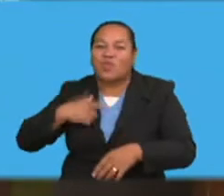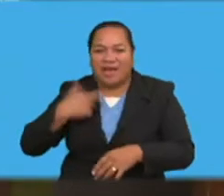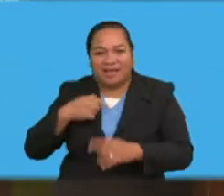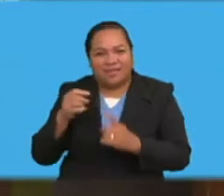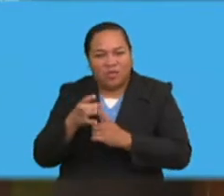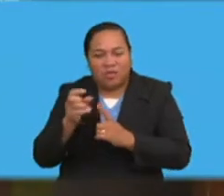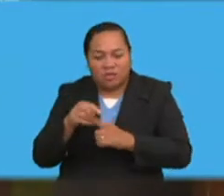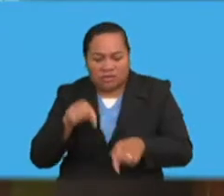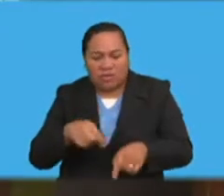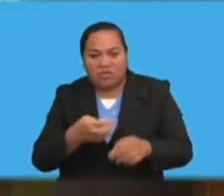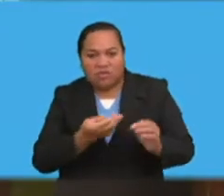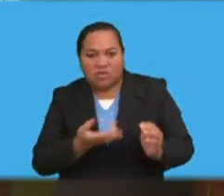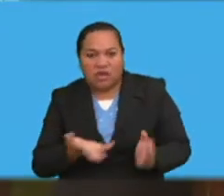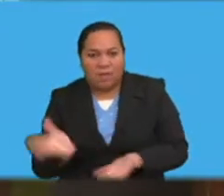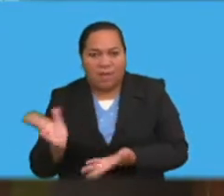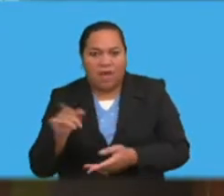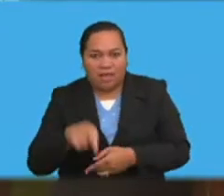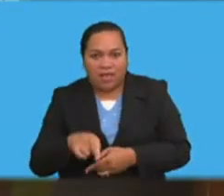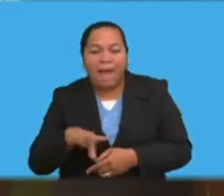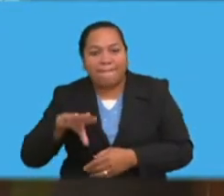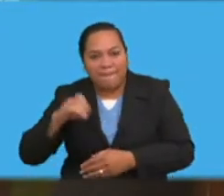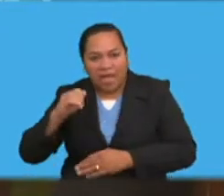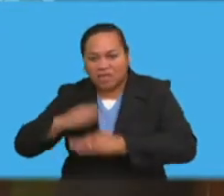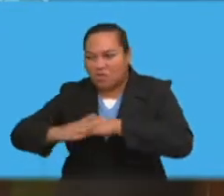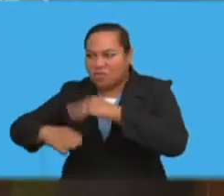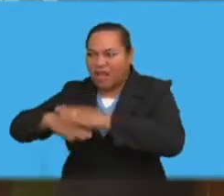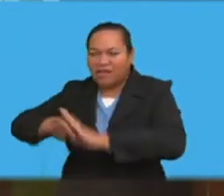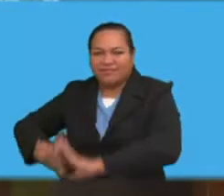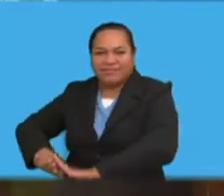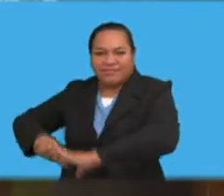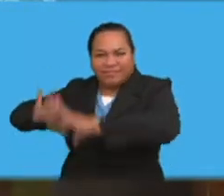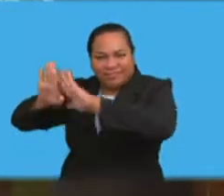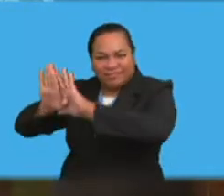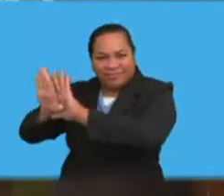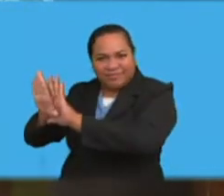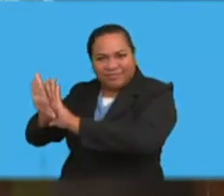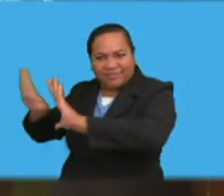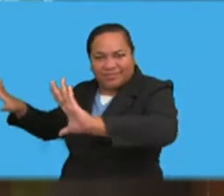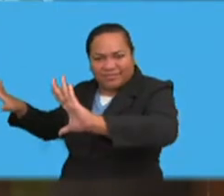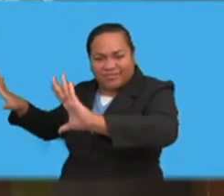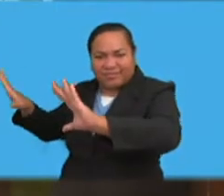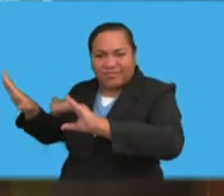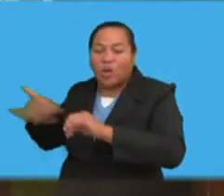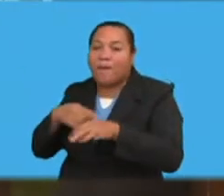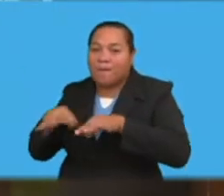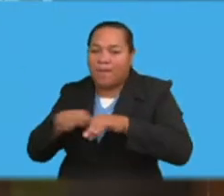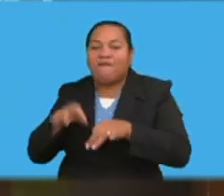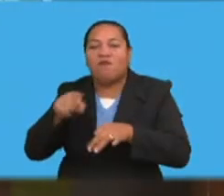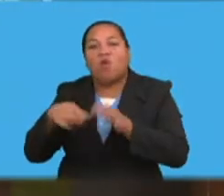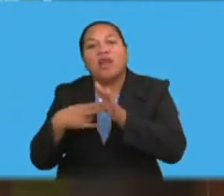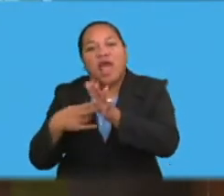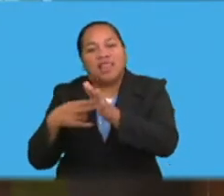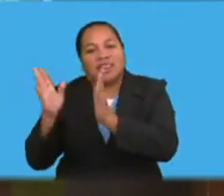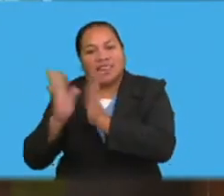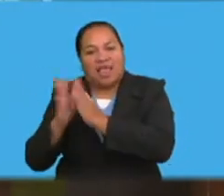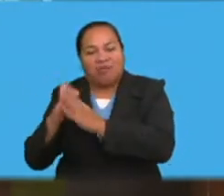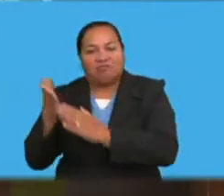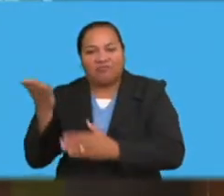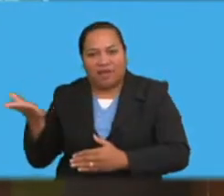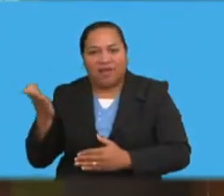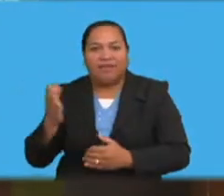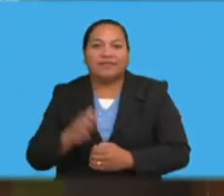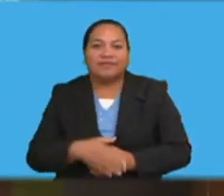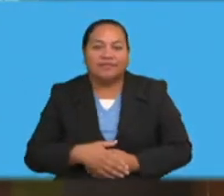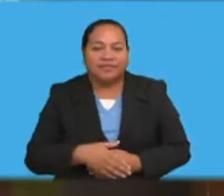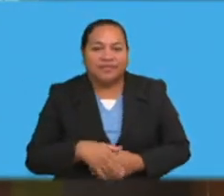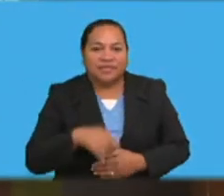they've suggested that we should construct surrounding dike, which has been planned for Nadi town, will be constructed along the